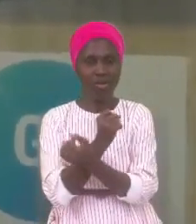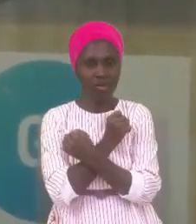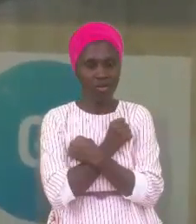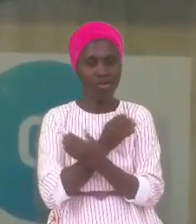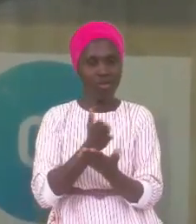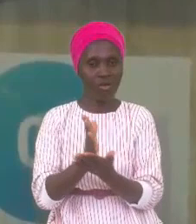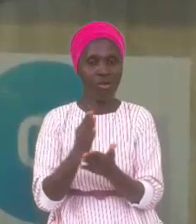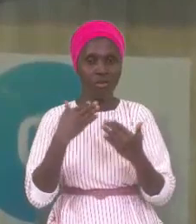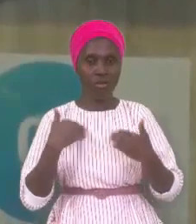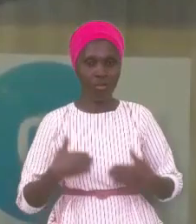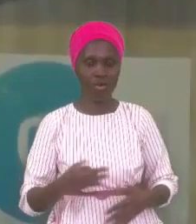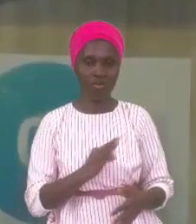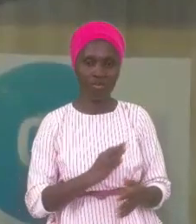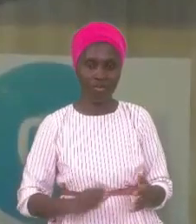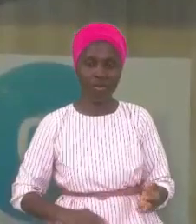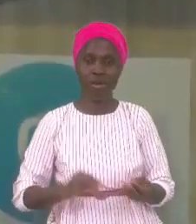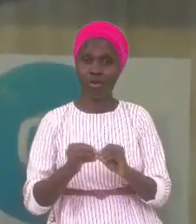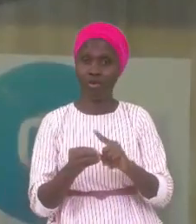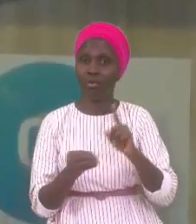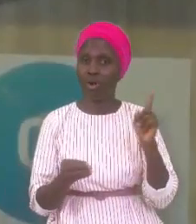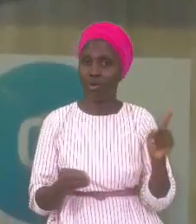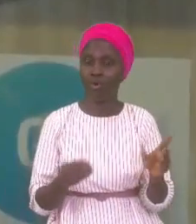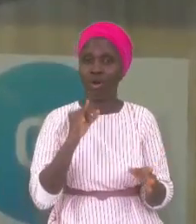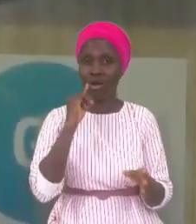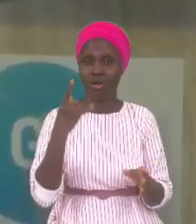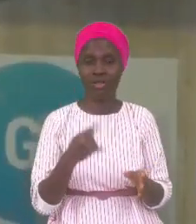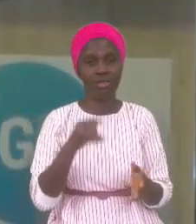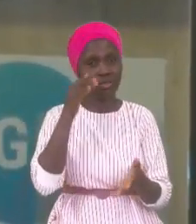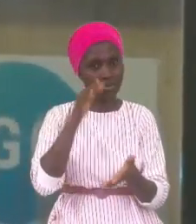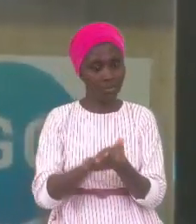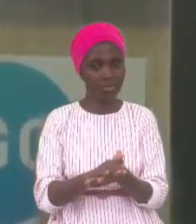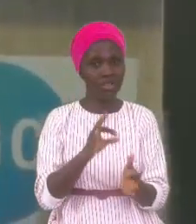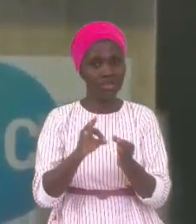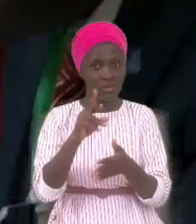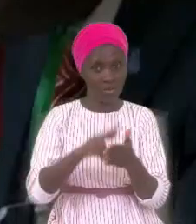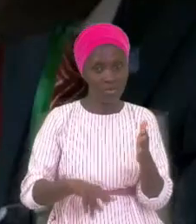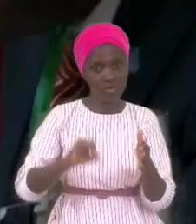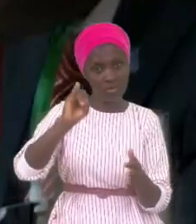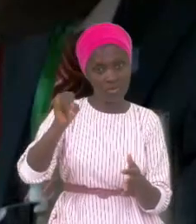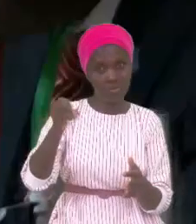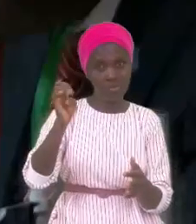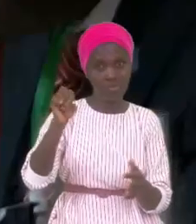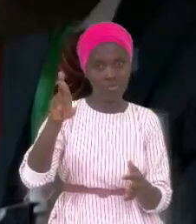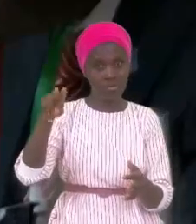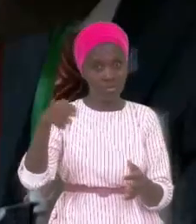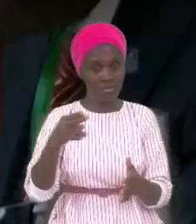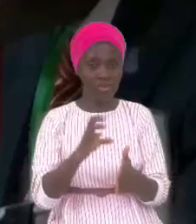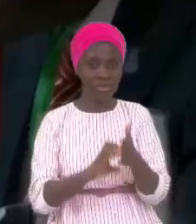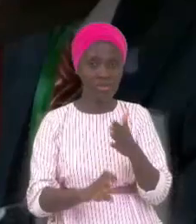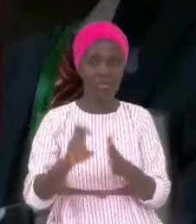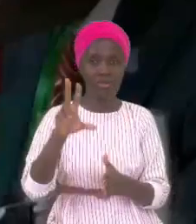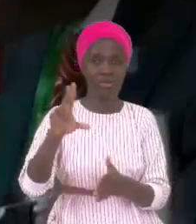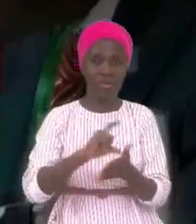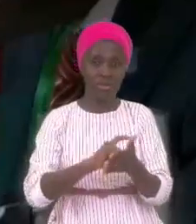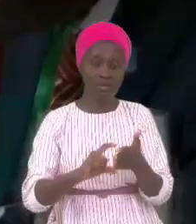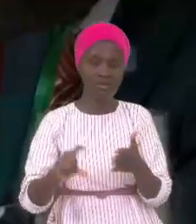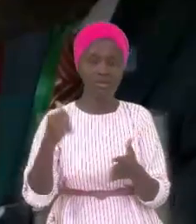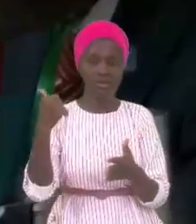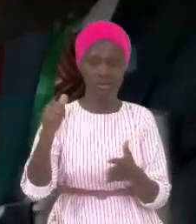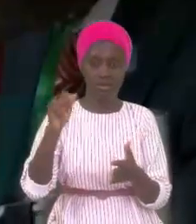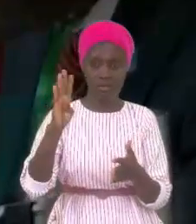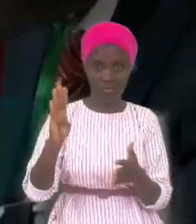Christ. Number one is the bride. If you look at Jeremiah chapter 3, reading from verse 14, it